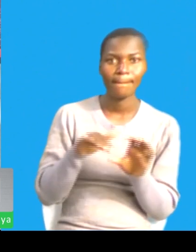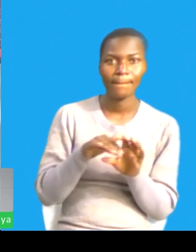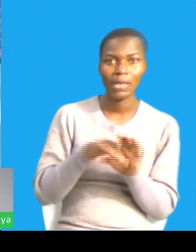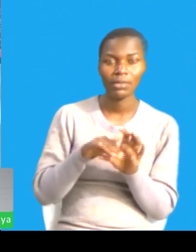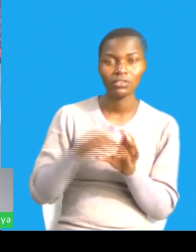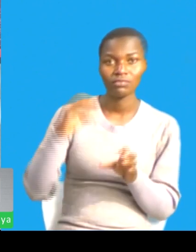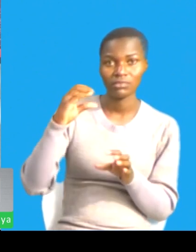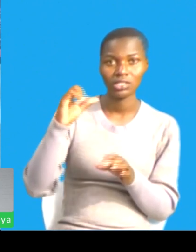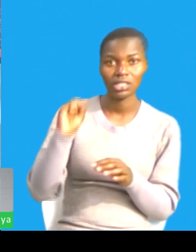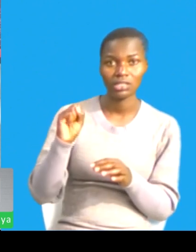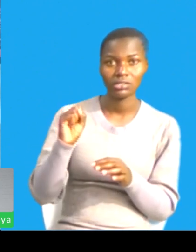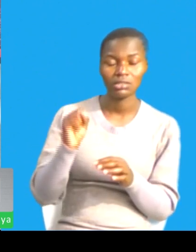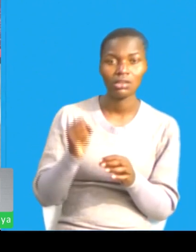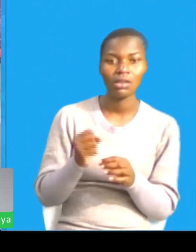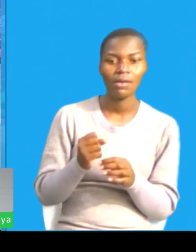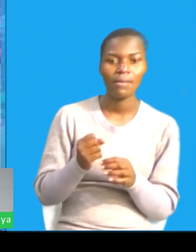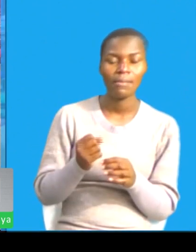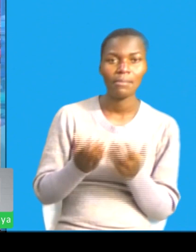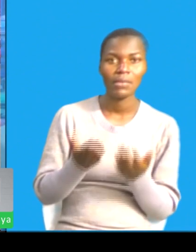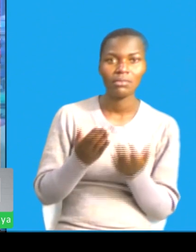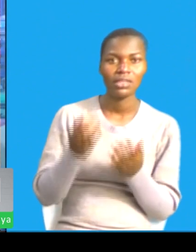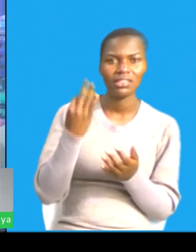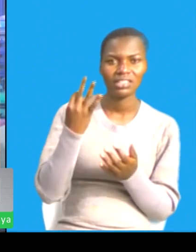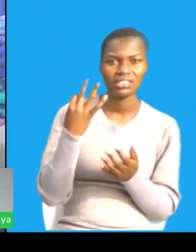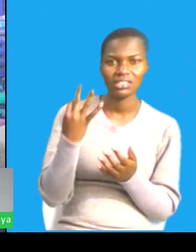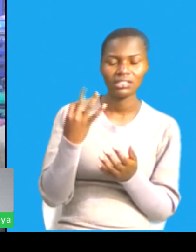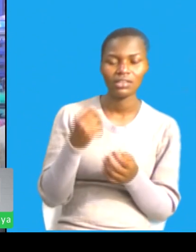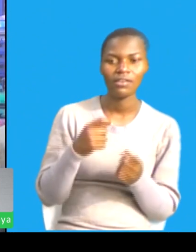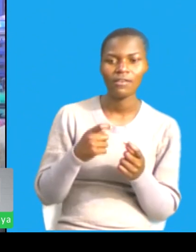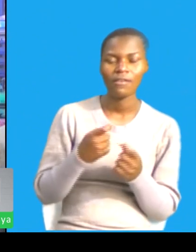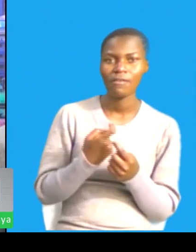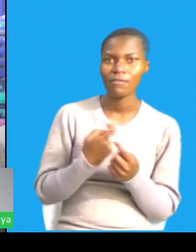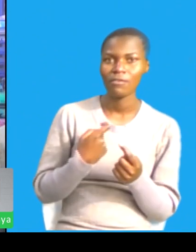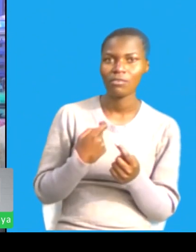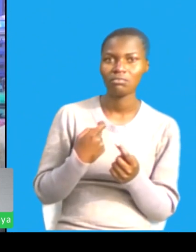secretaries, almost 33, or is it 33, are from only 2 communities?